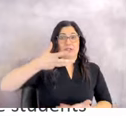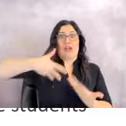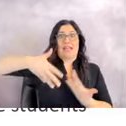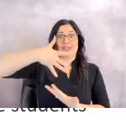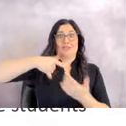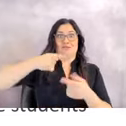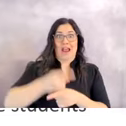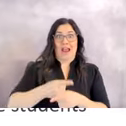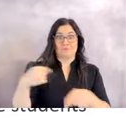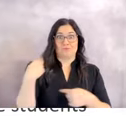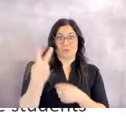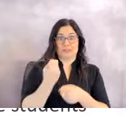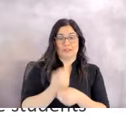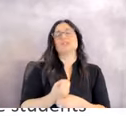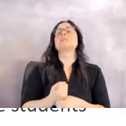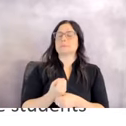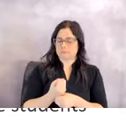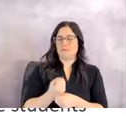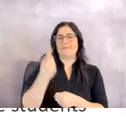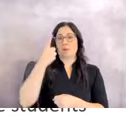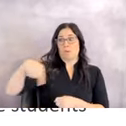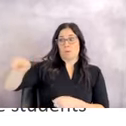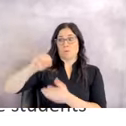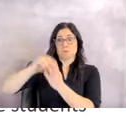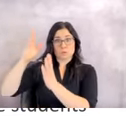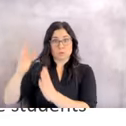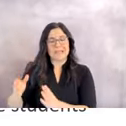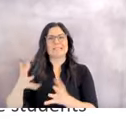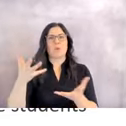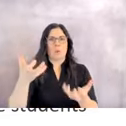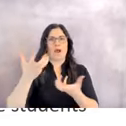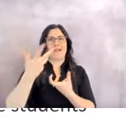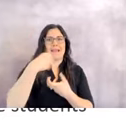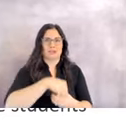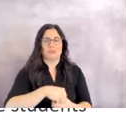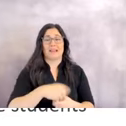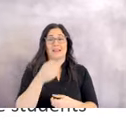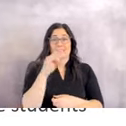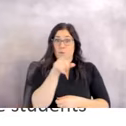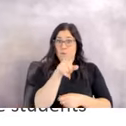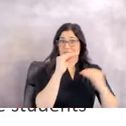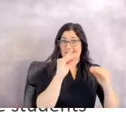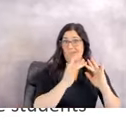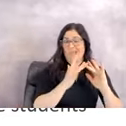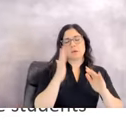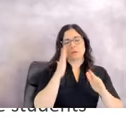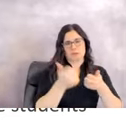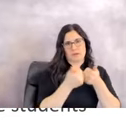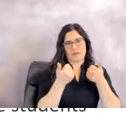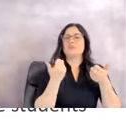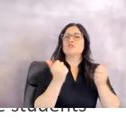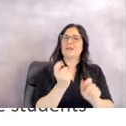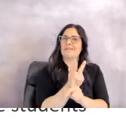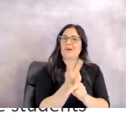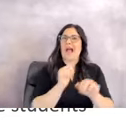interaction. And for those of you that teach online, it's a little more of a challenge. But try to find how